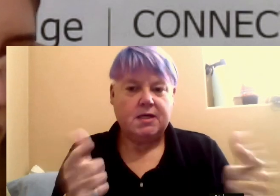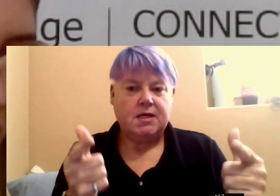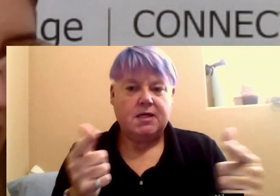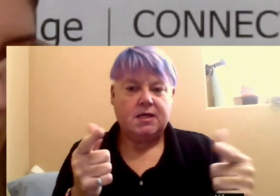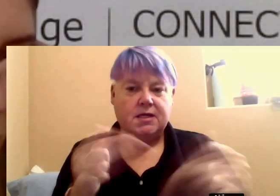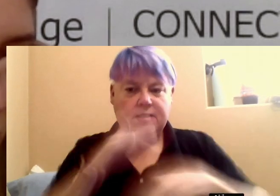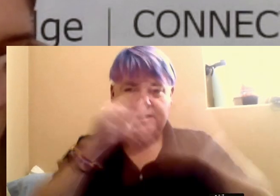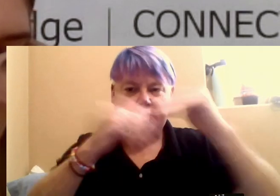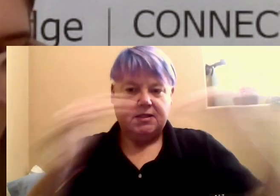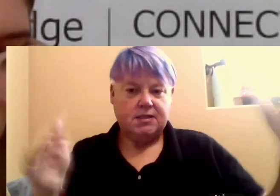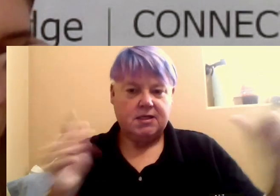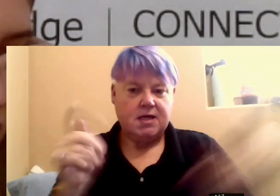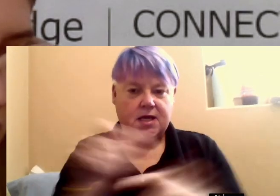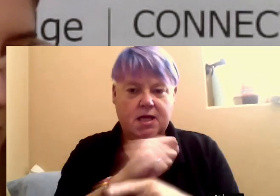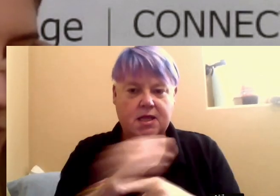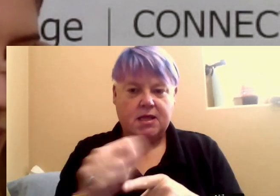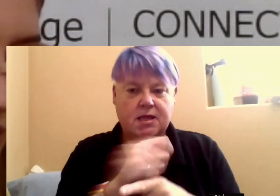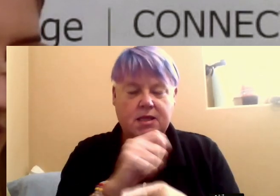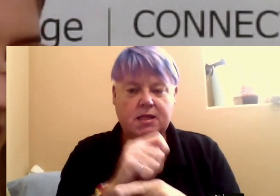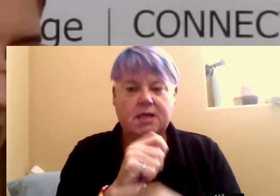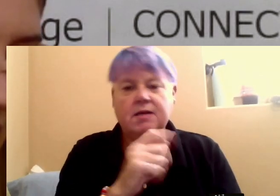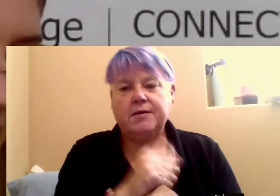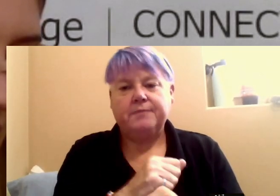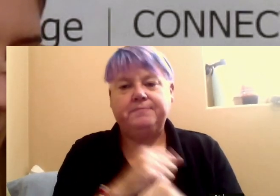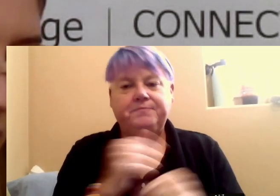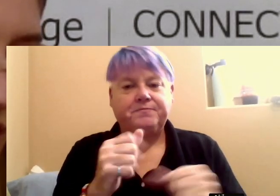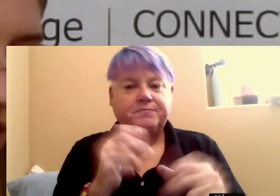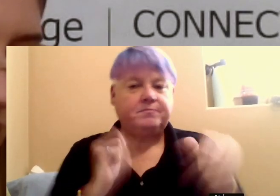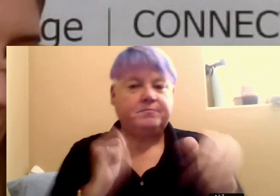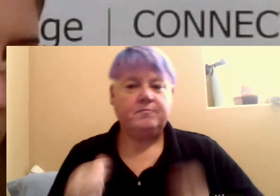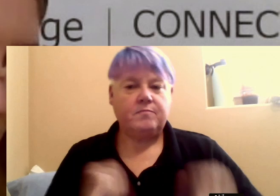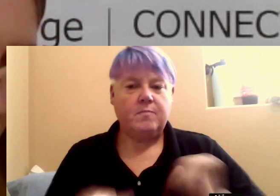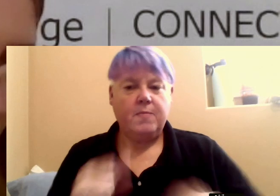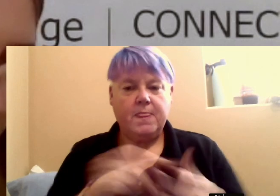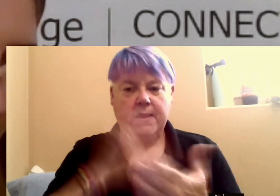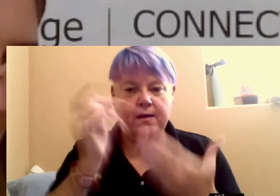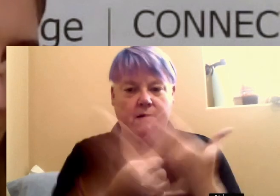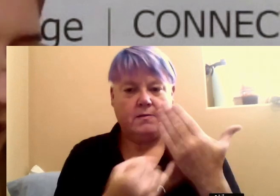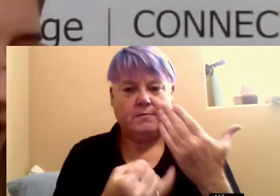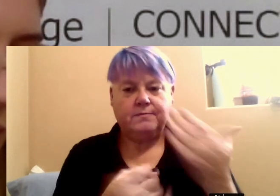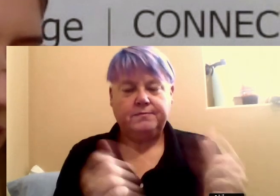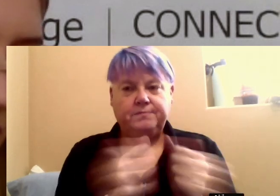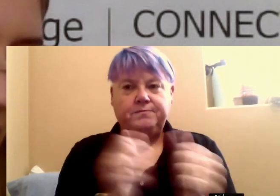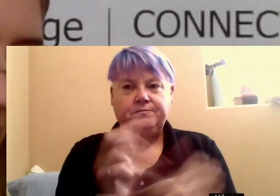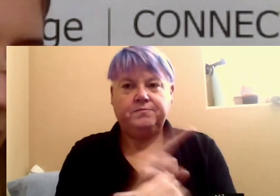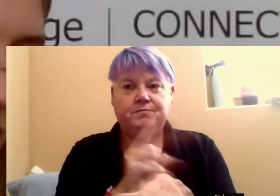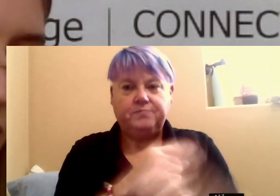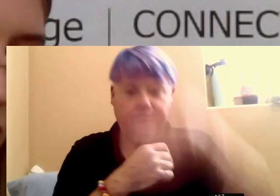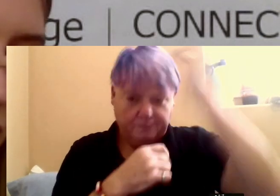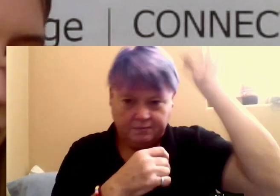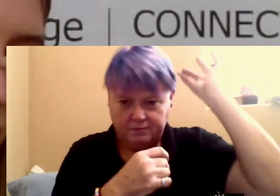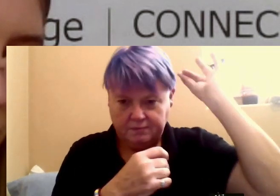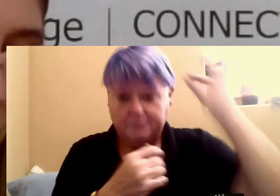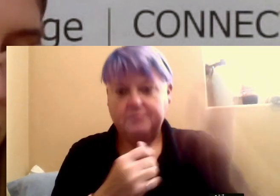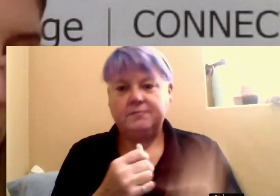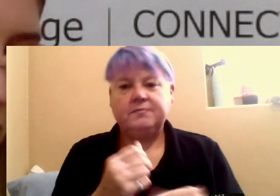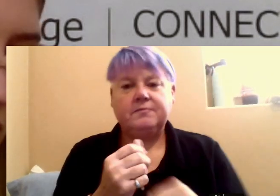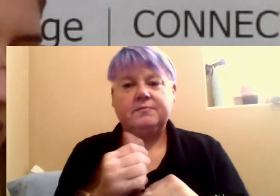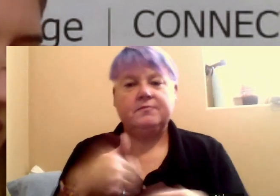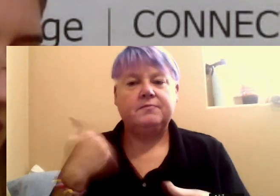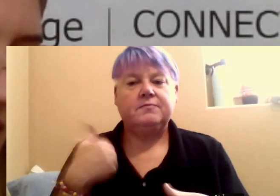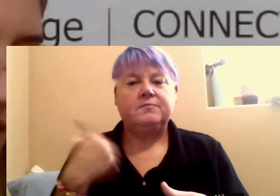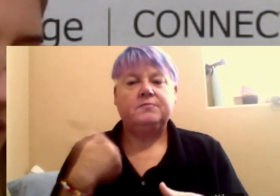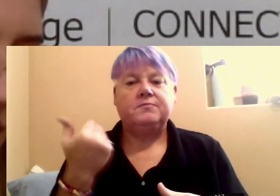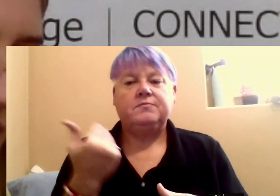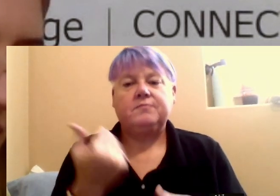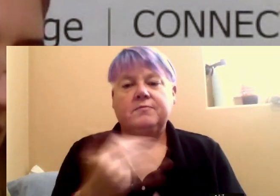3-year training and performance project producing original Aboriginal theatre with urban